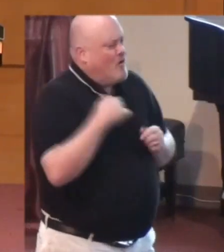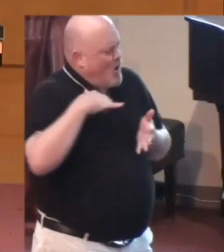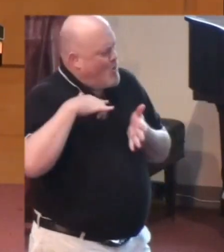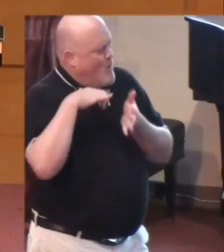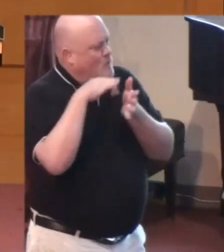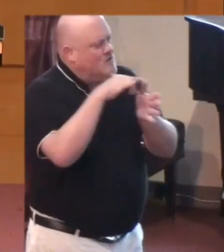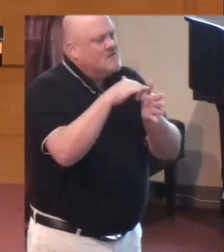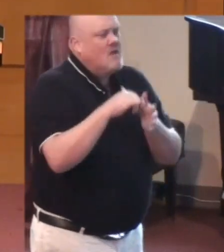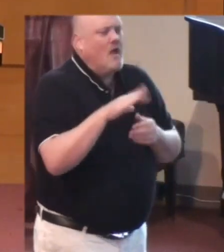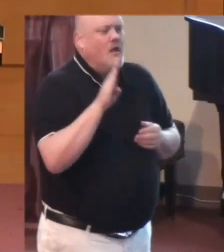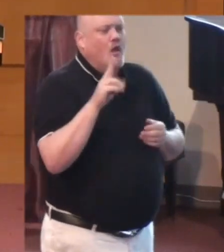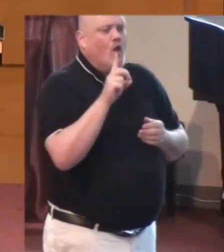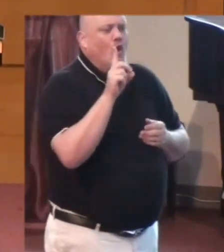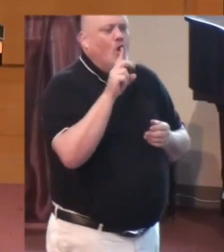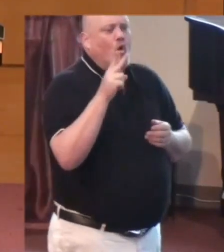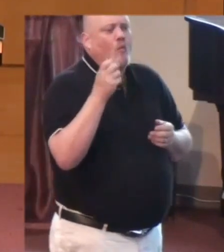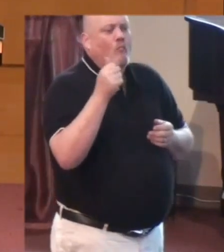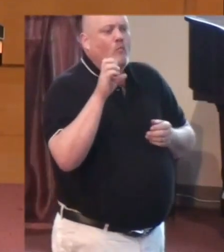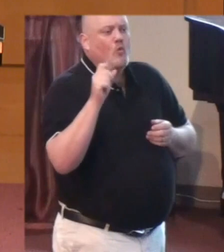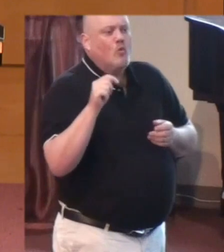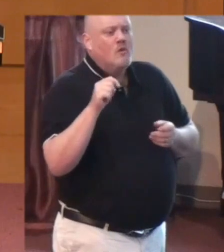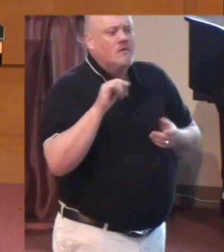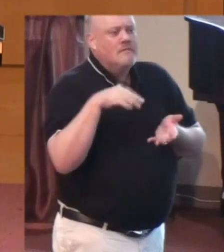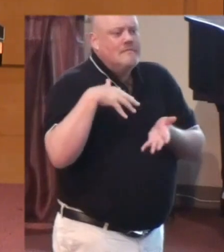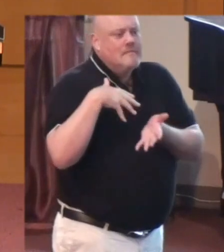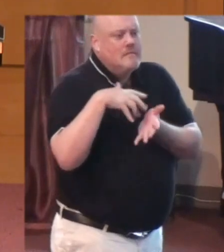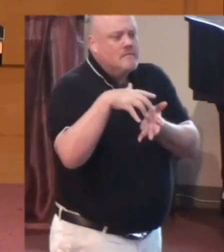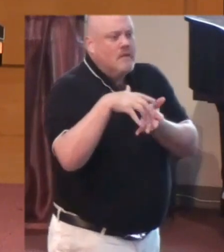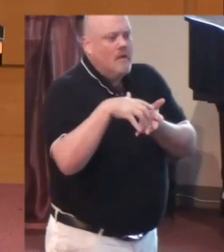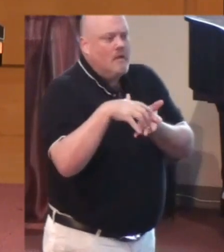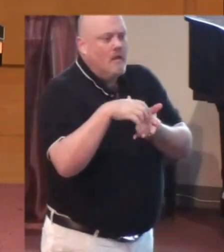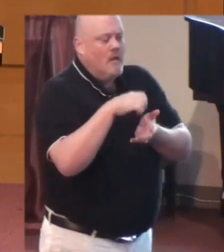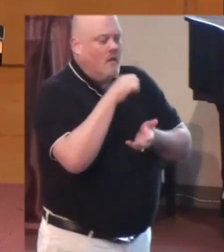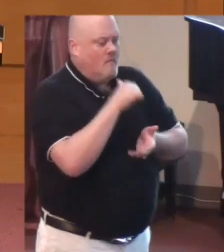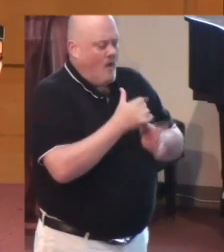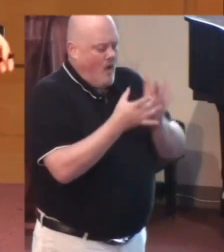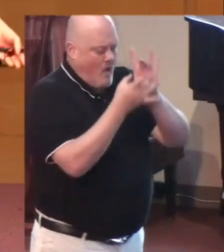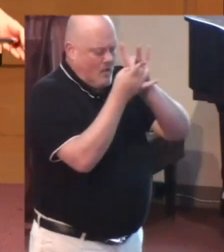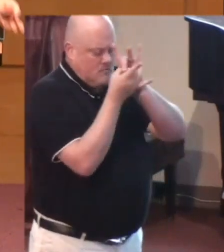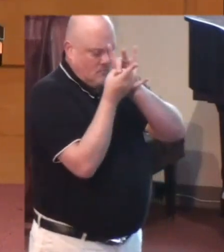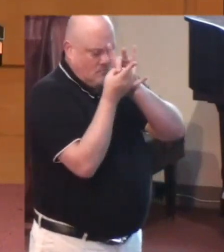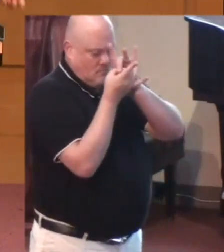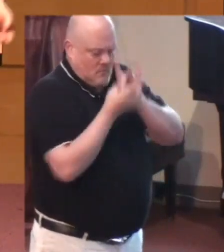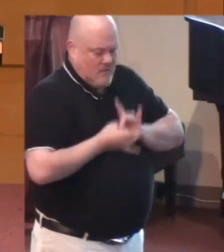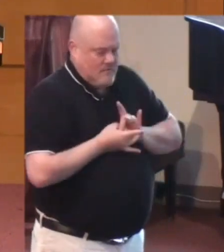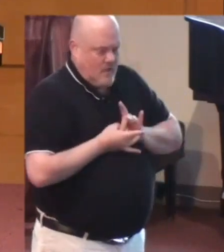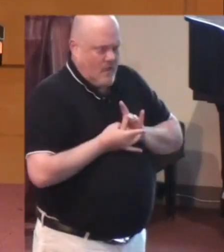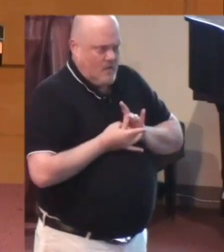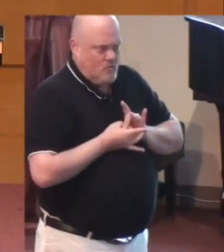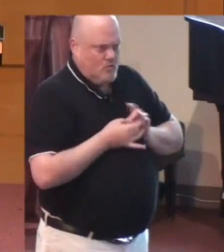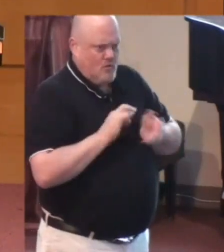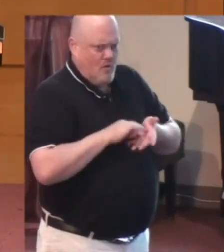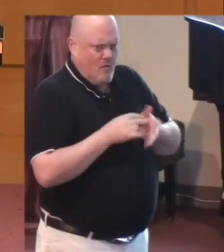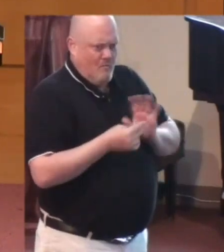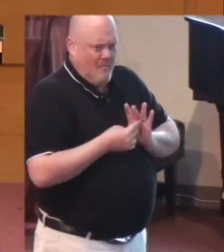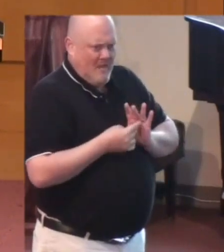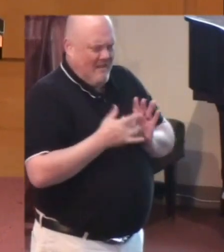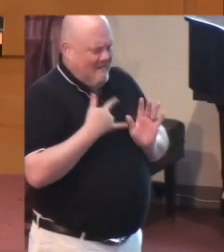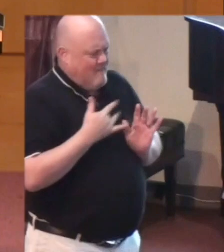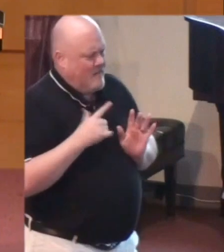the Buddhist teaching of non-attachment, about letting go of things that no longer serve you, like it could be